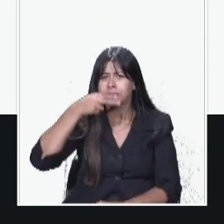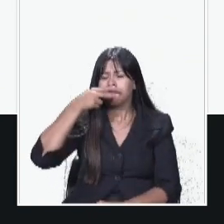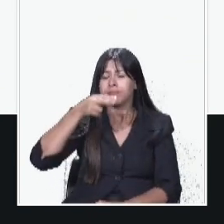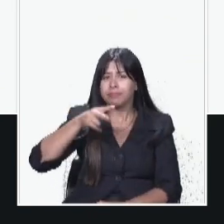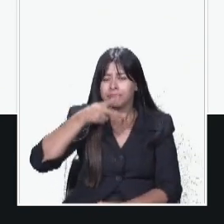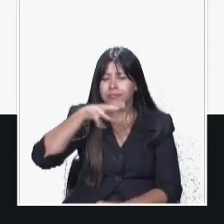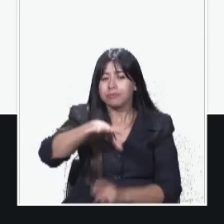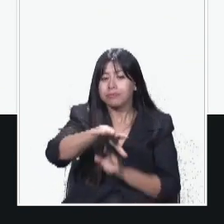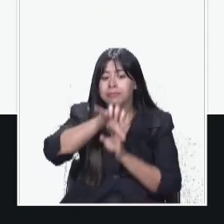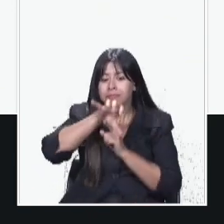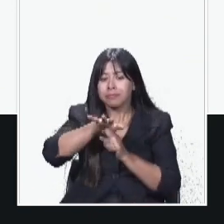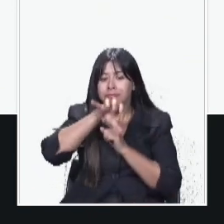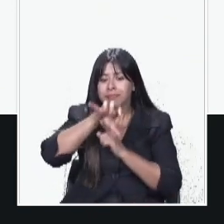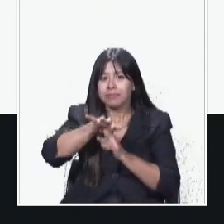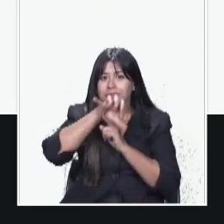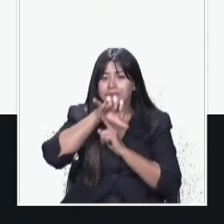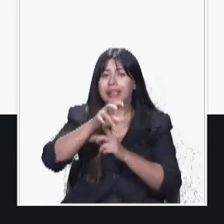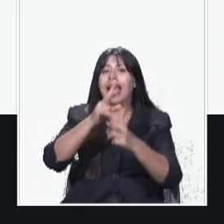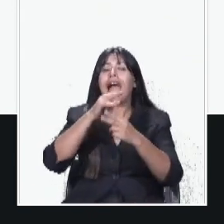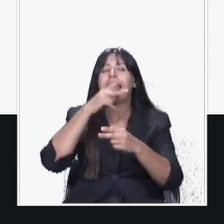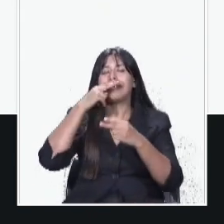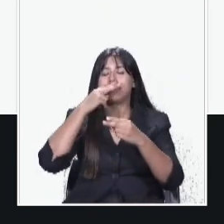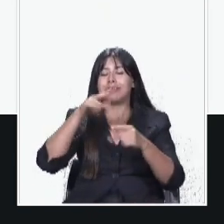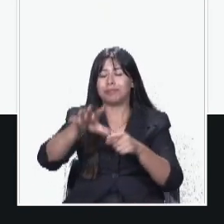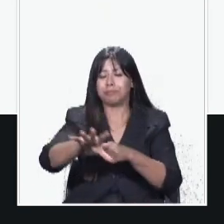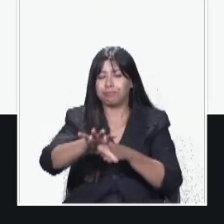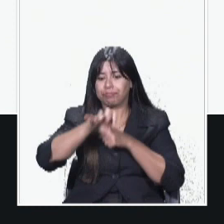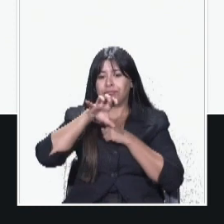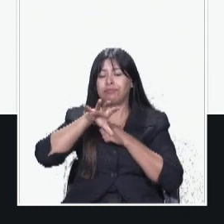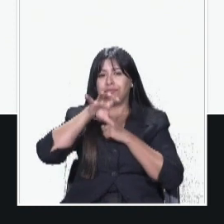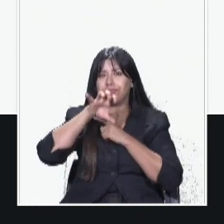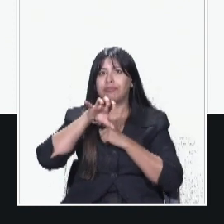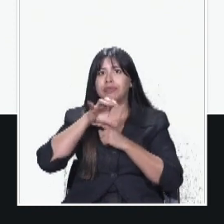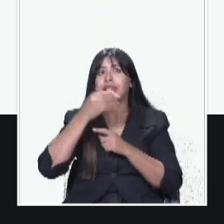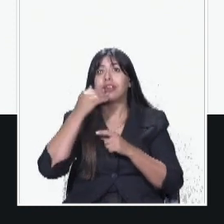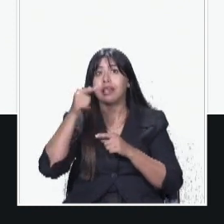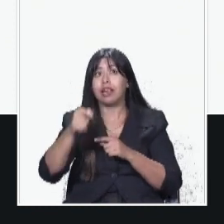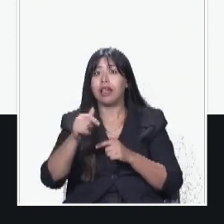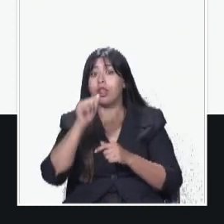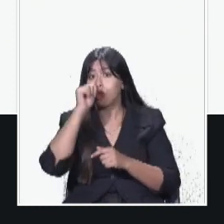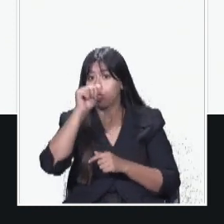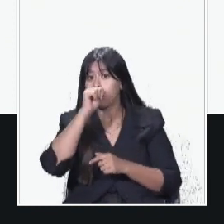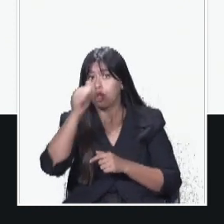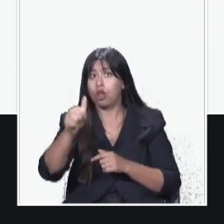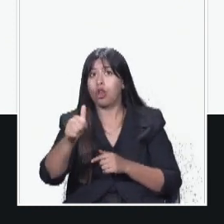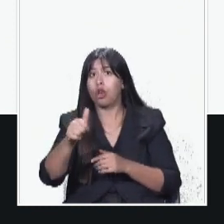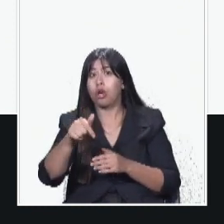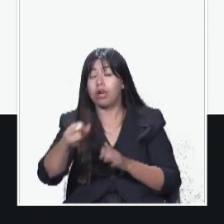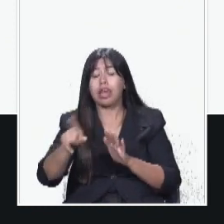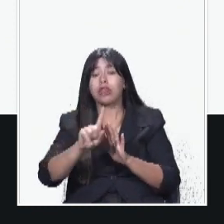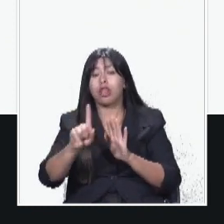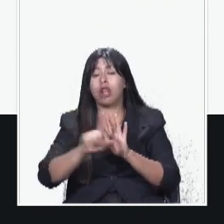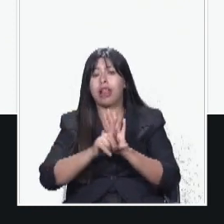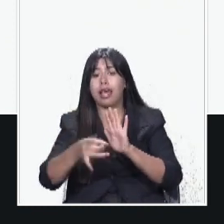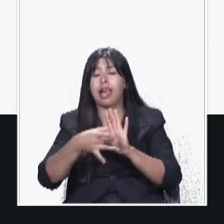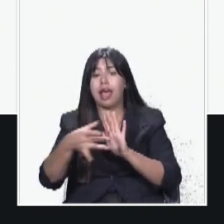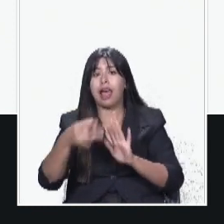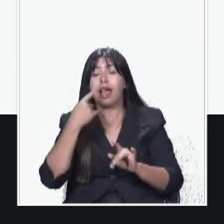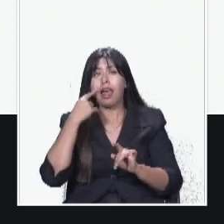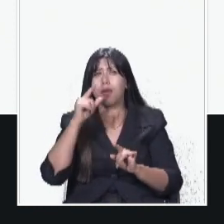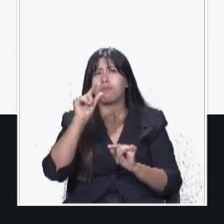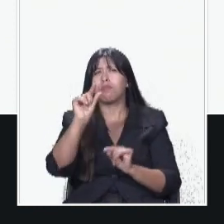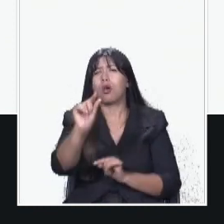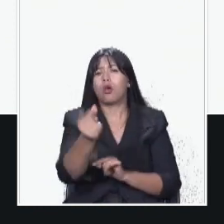in here is a drug, is an illegal drug, but in very, very tiny amounts. So we put it on the back of the dog, and it's able to smell